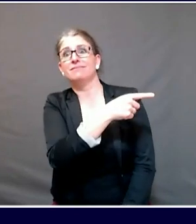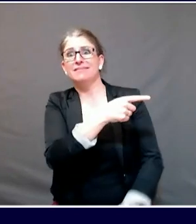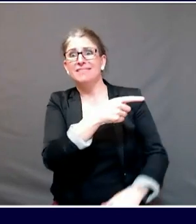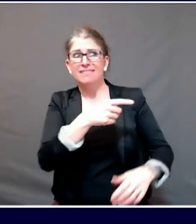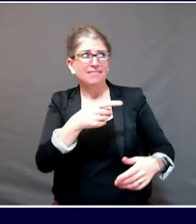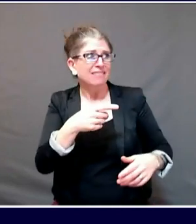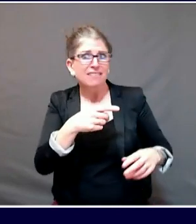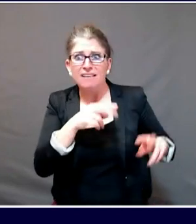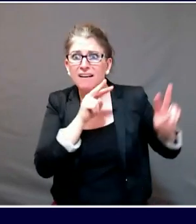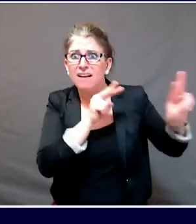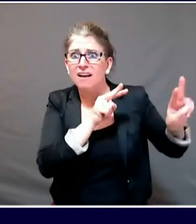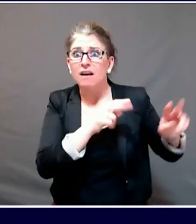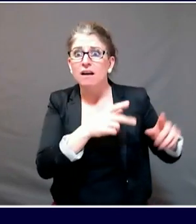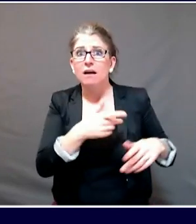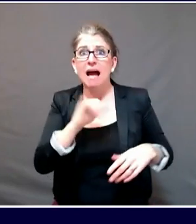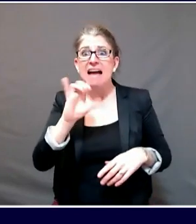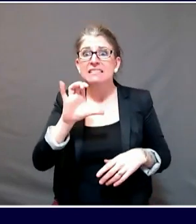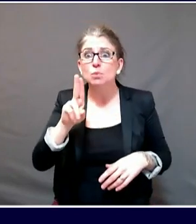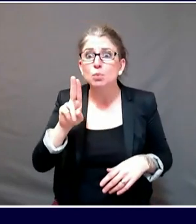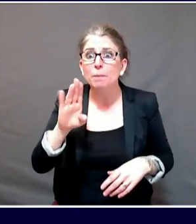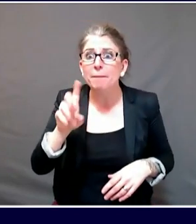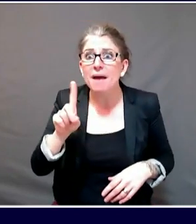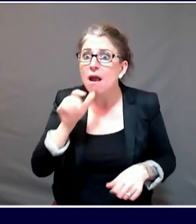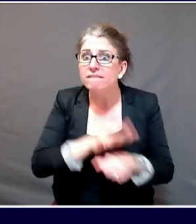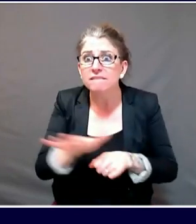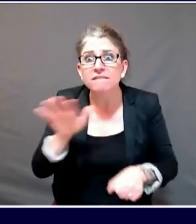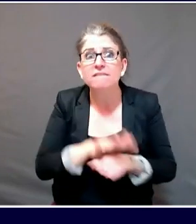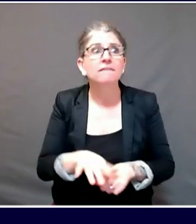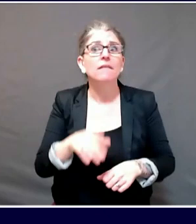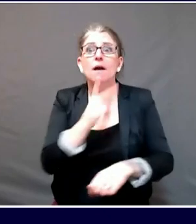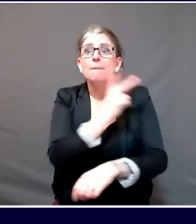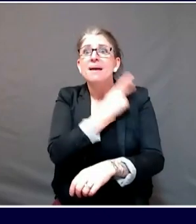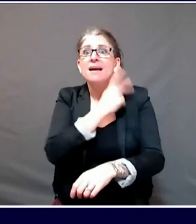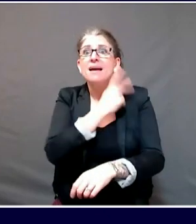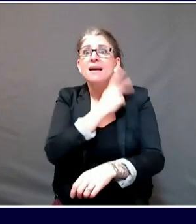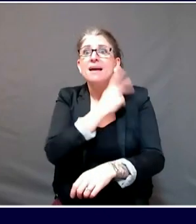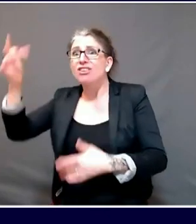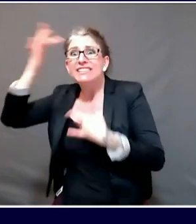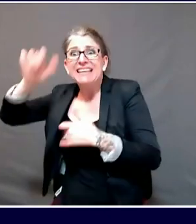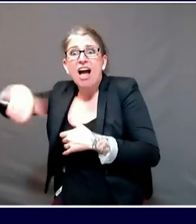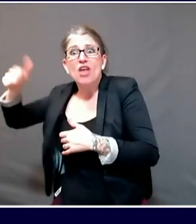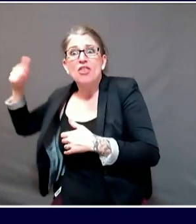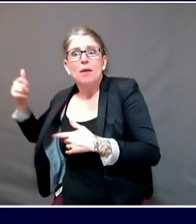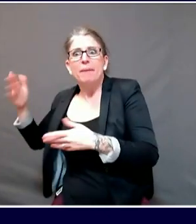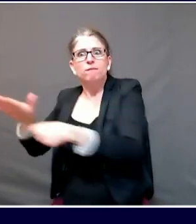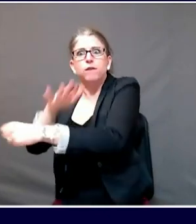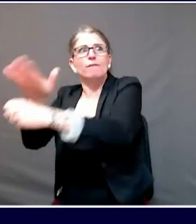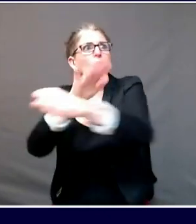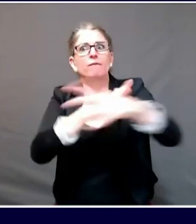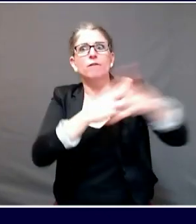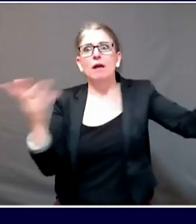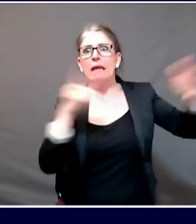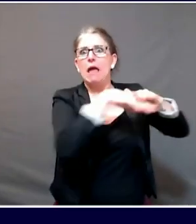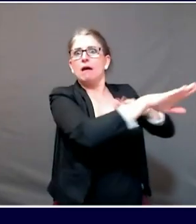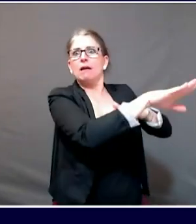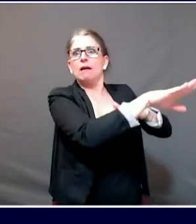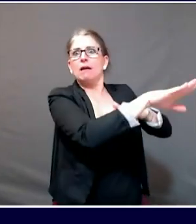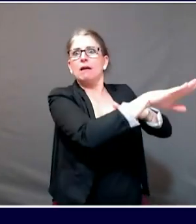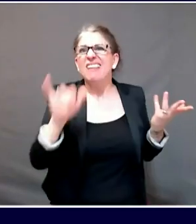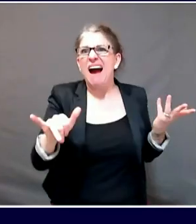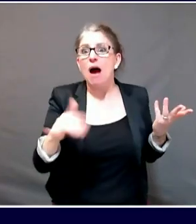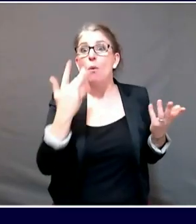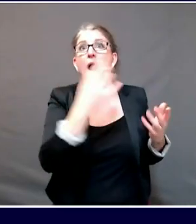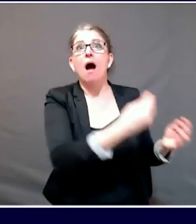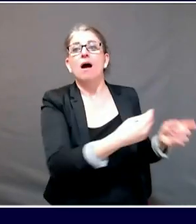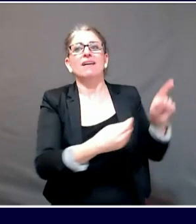optimum staffing because so many of their staff have, say, been exposed to COVID and thus need to be out in quarantine. So what we think it will